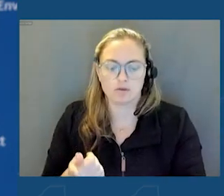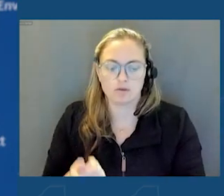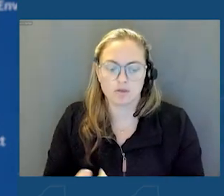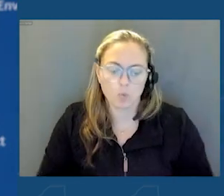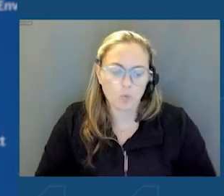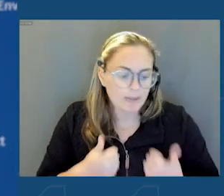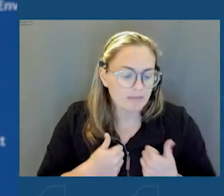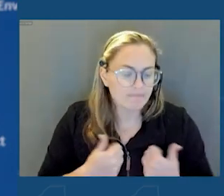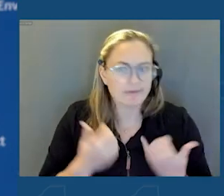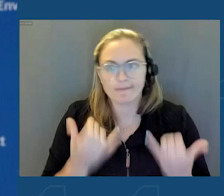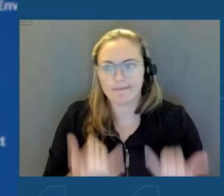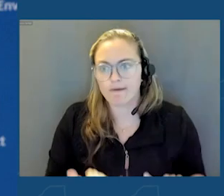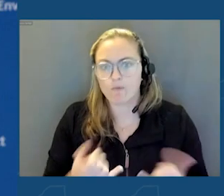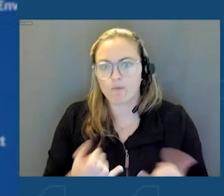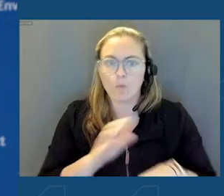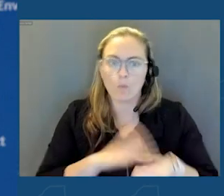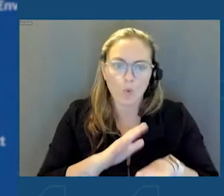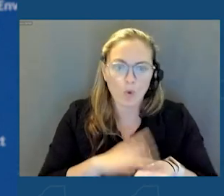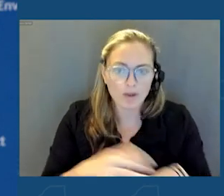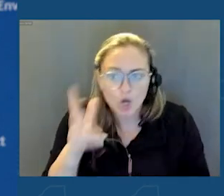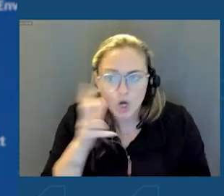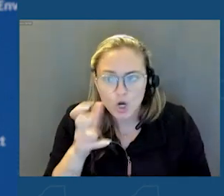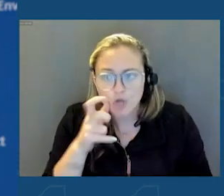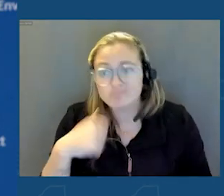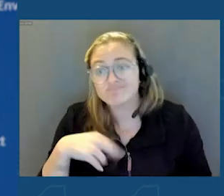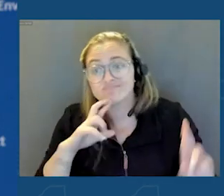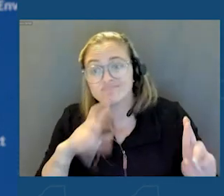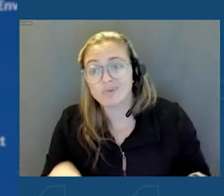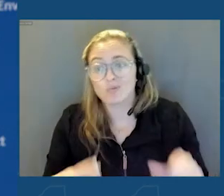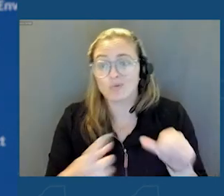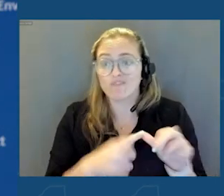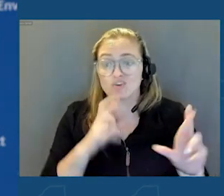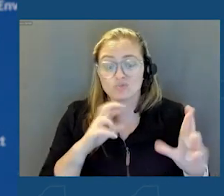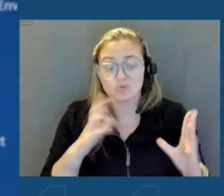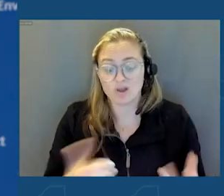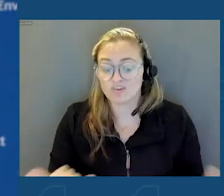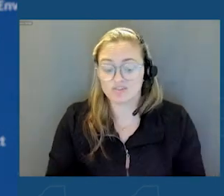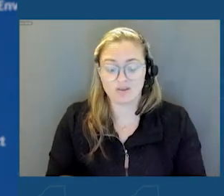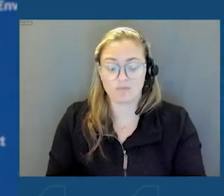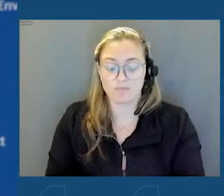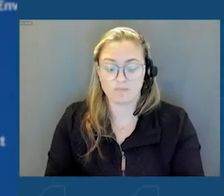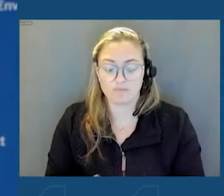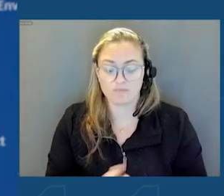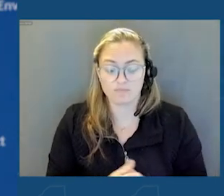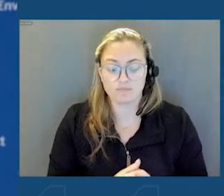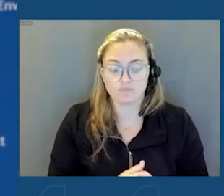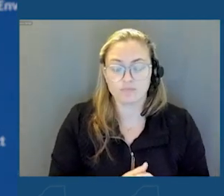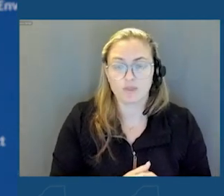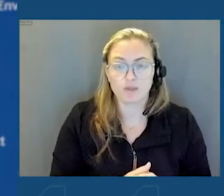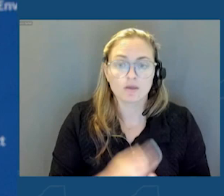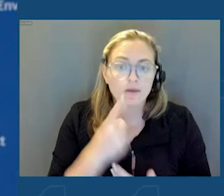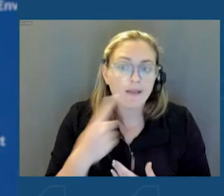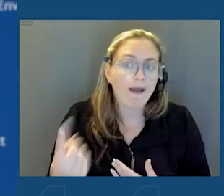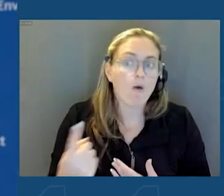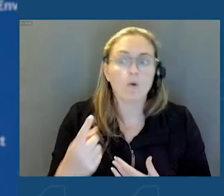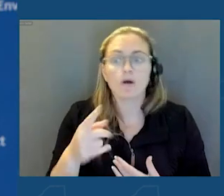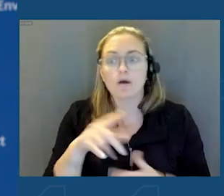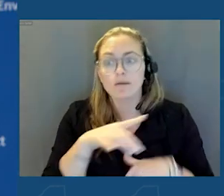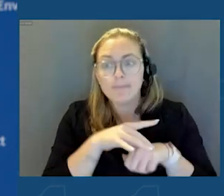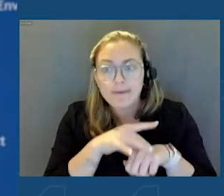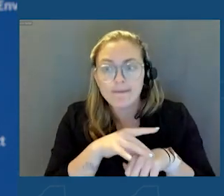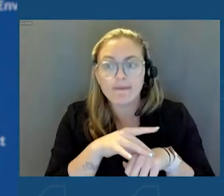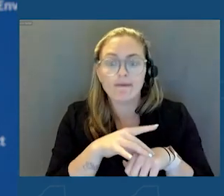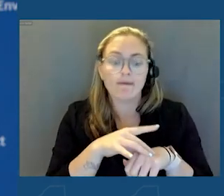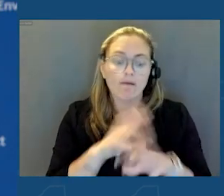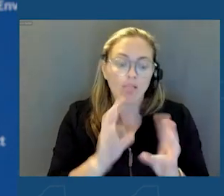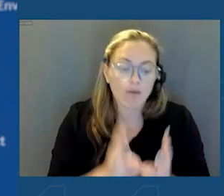heard, and we're responding. We are the first responders to protect our planet, our climate, and our future from going